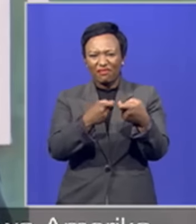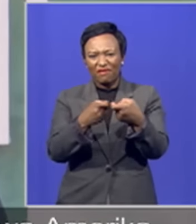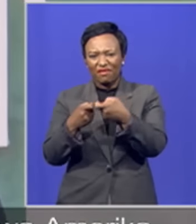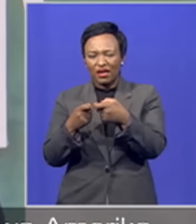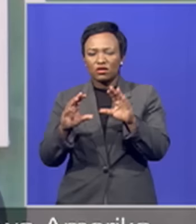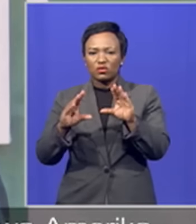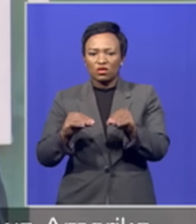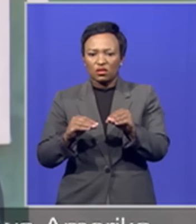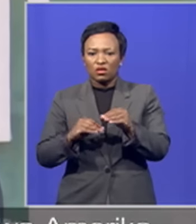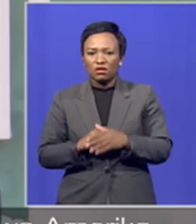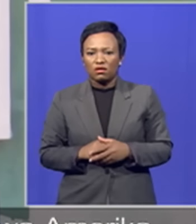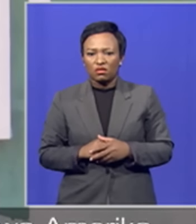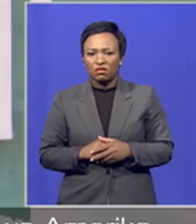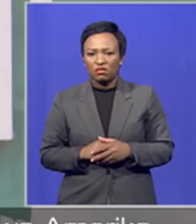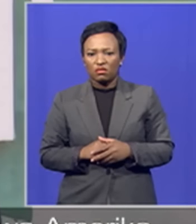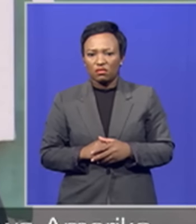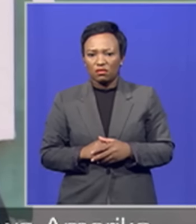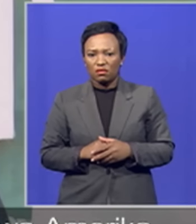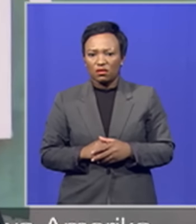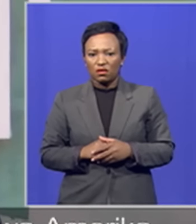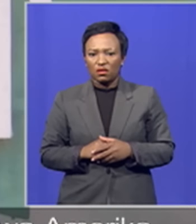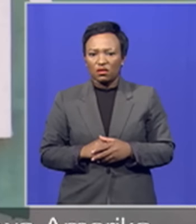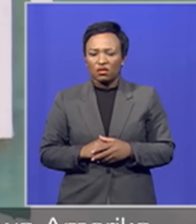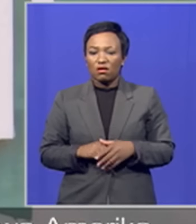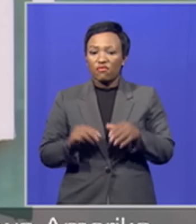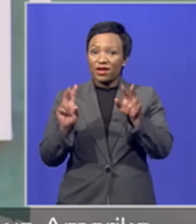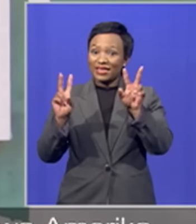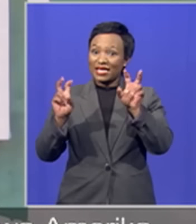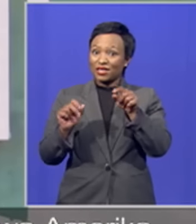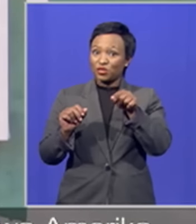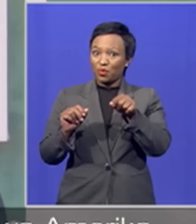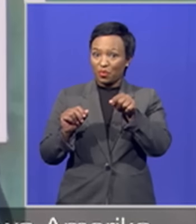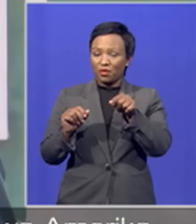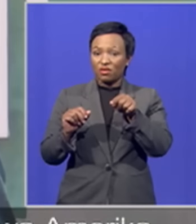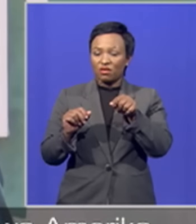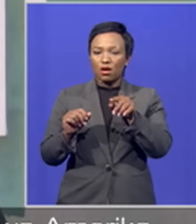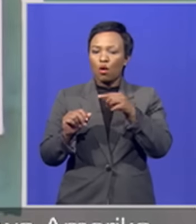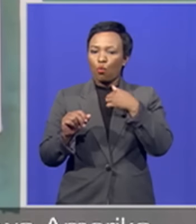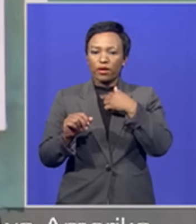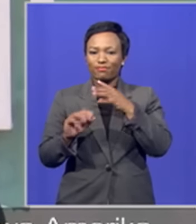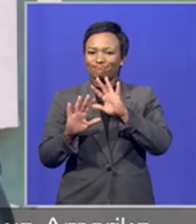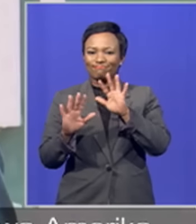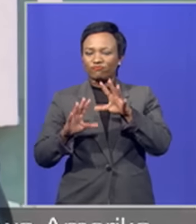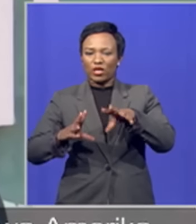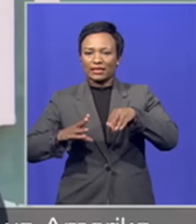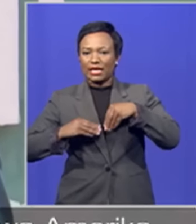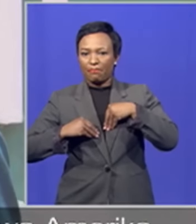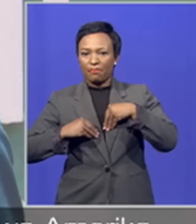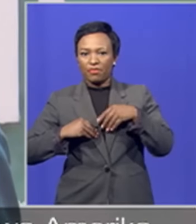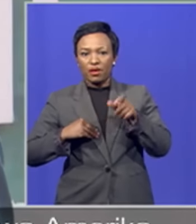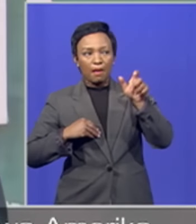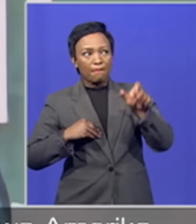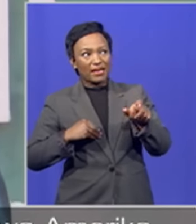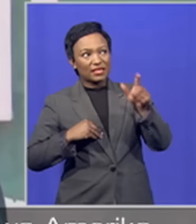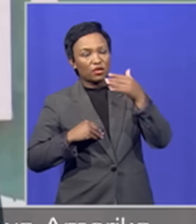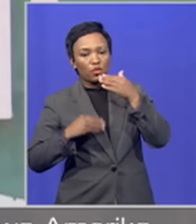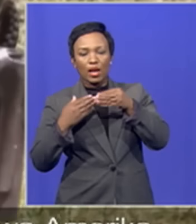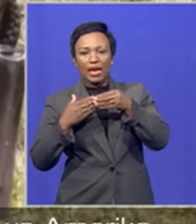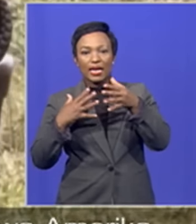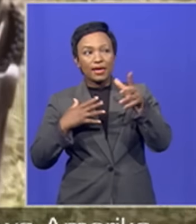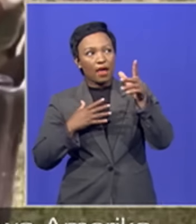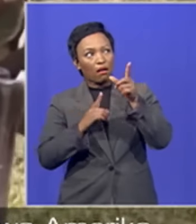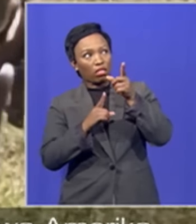So let's not be hypocrite in this matter. What some of us will not support is anybody deciding who should be our leader. It's